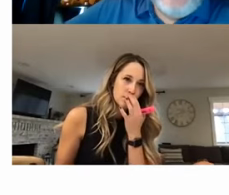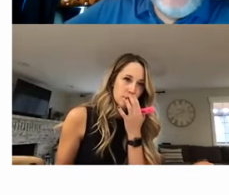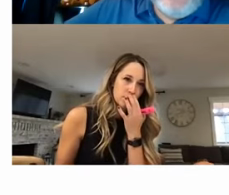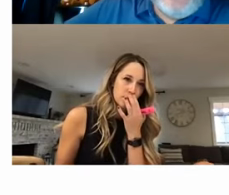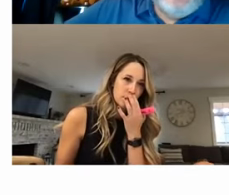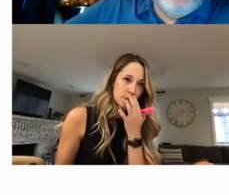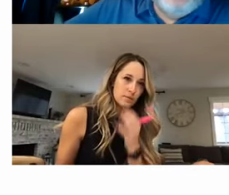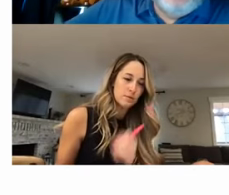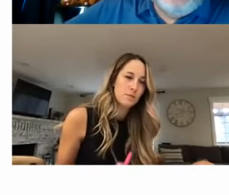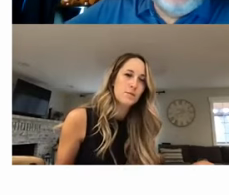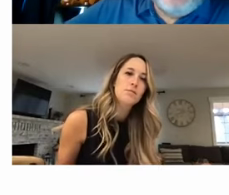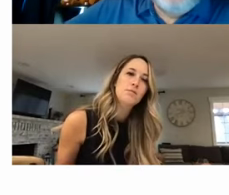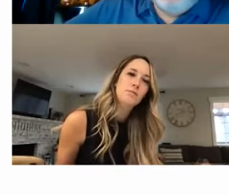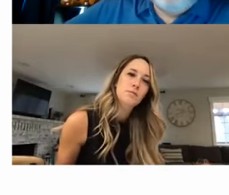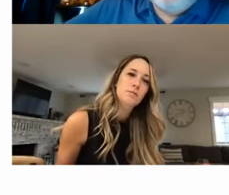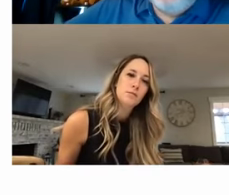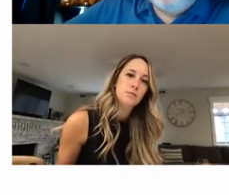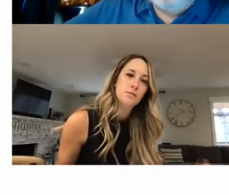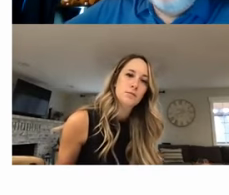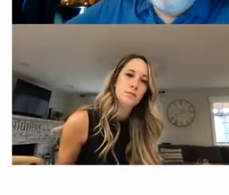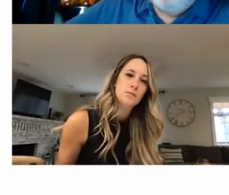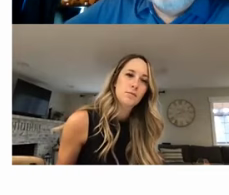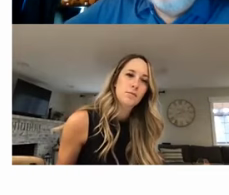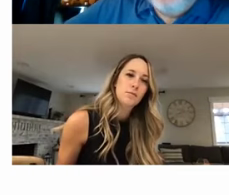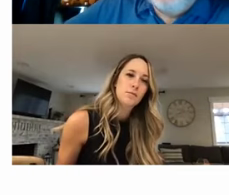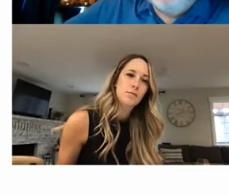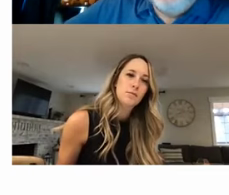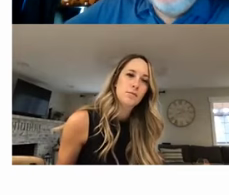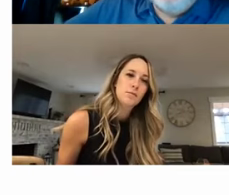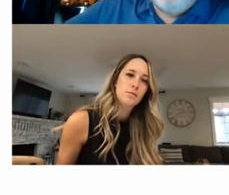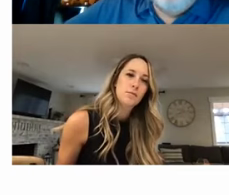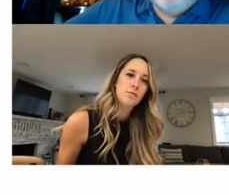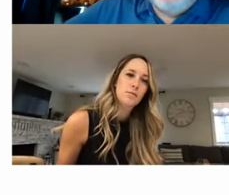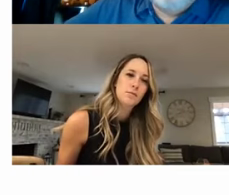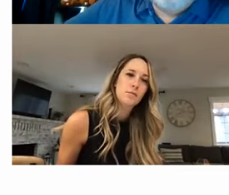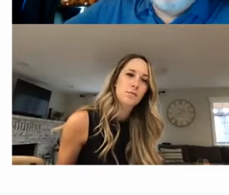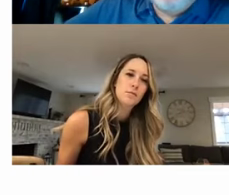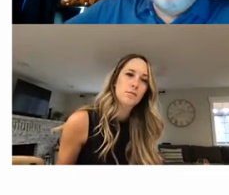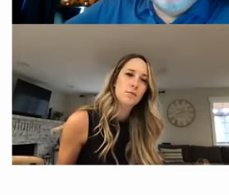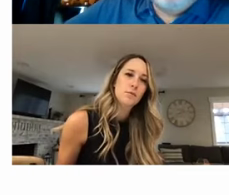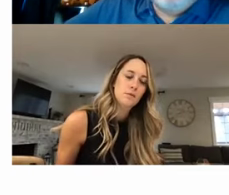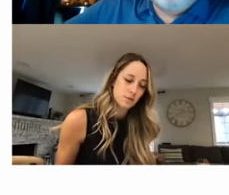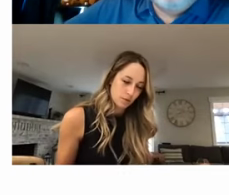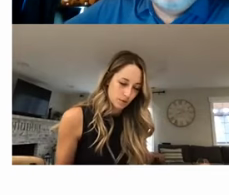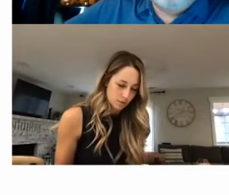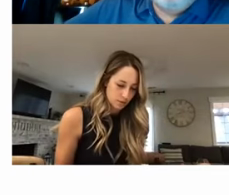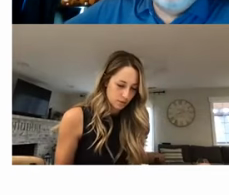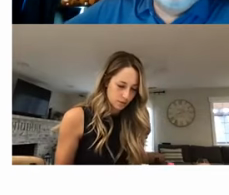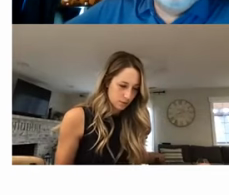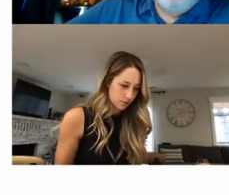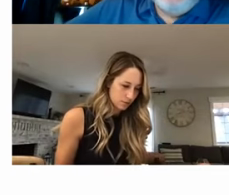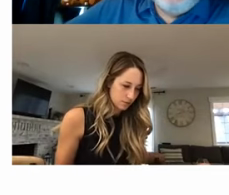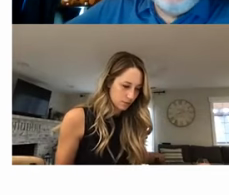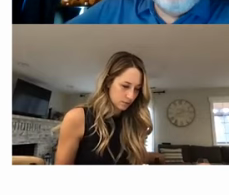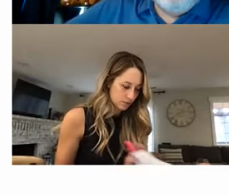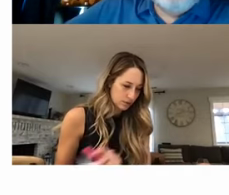class. The review is a chance for you to ask questions about things you are unclear about, and we will discuss them and try to help to make sure that you understand those